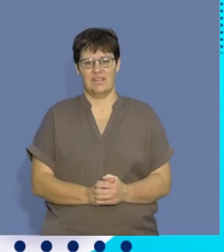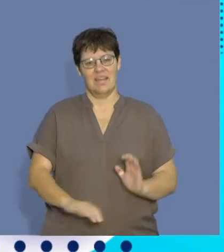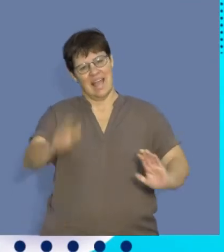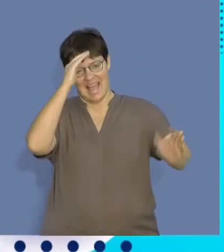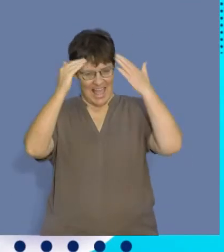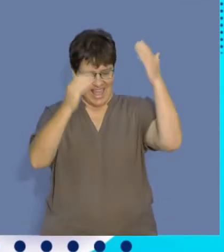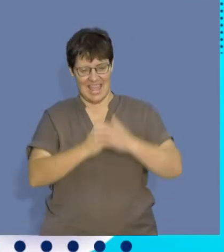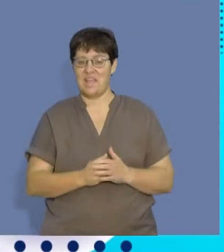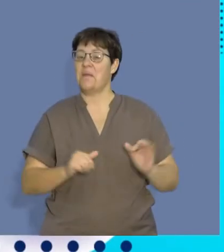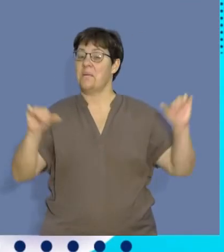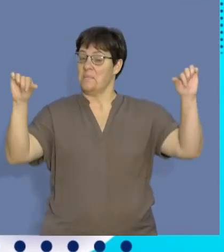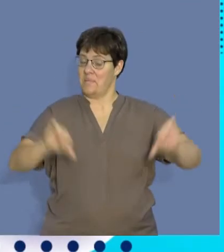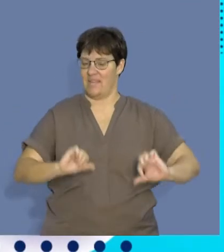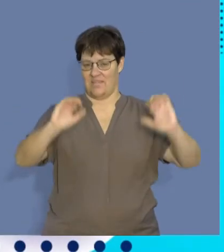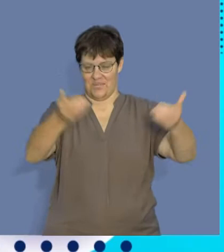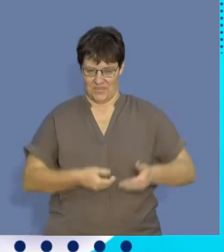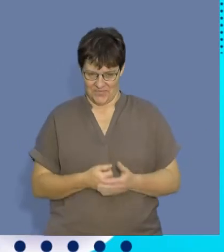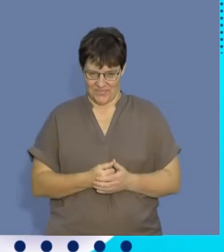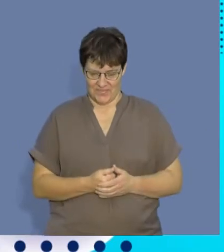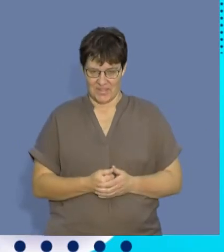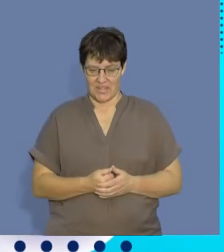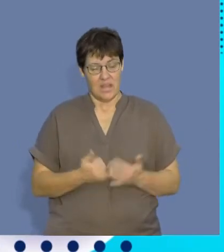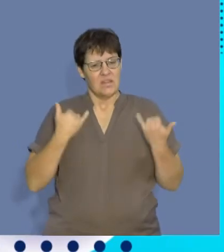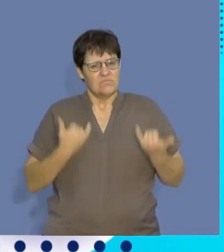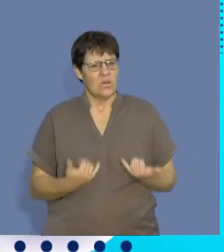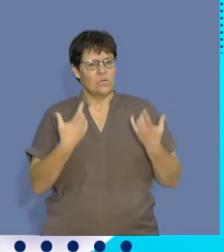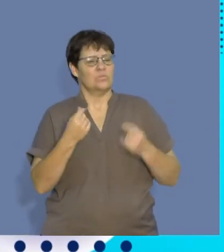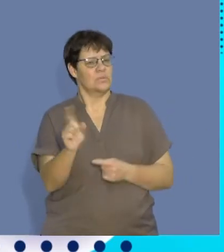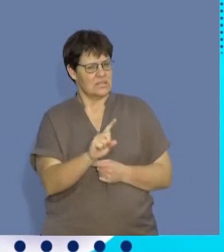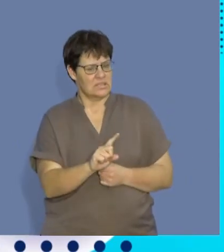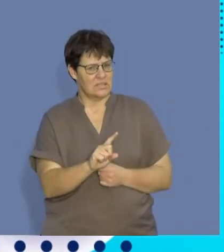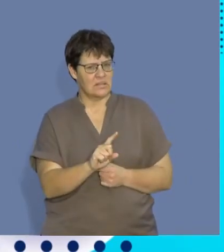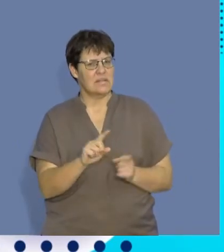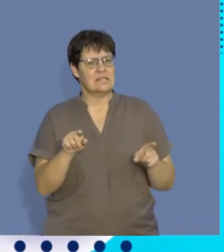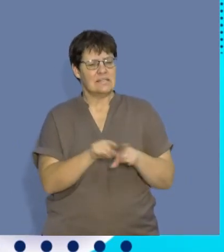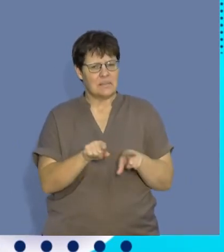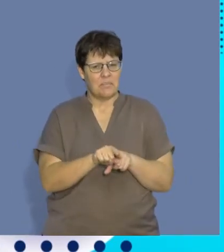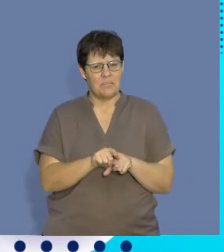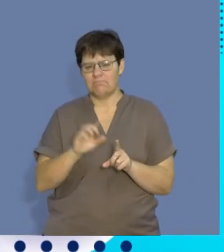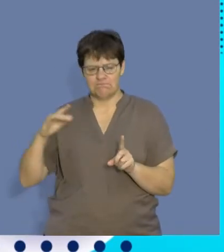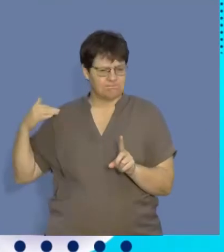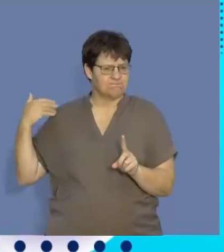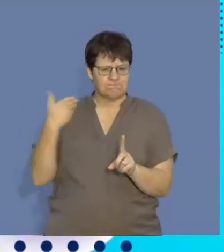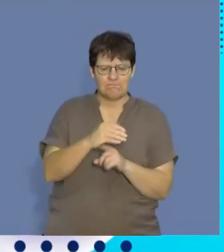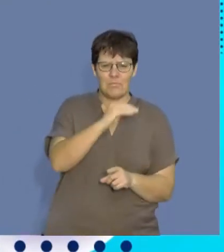Hi guys, welcome back. So now we are going to look at, as we've been looking at rather the